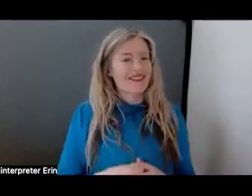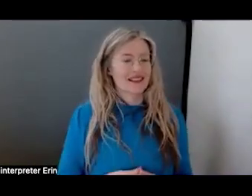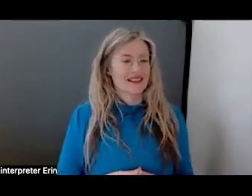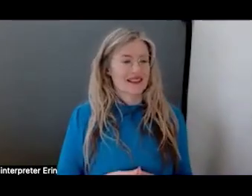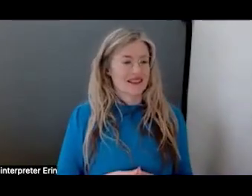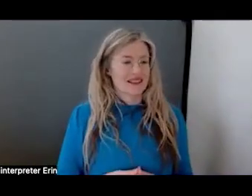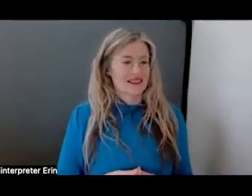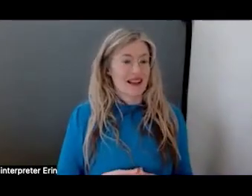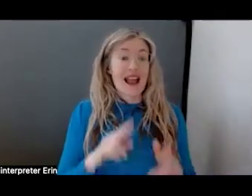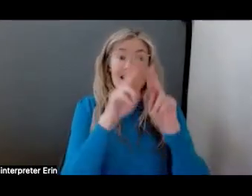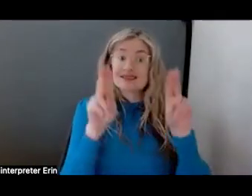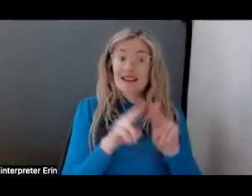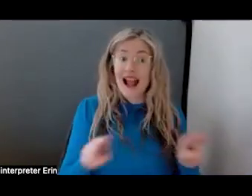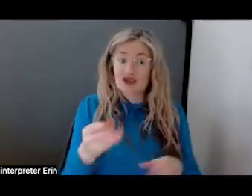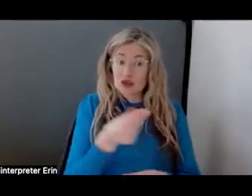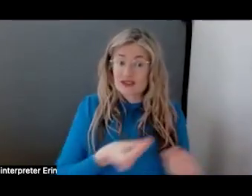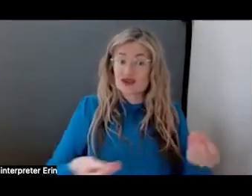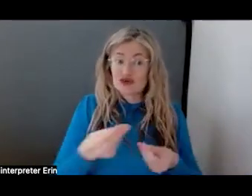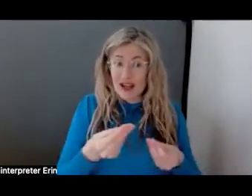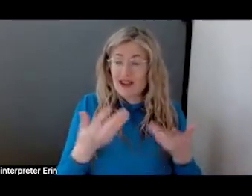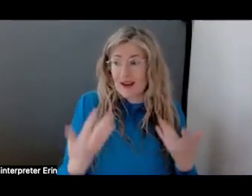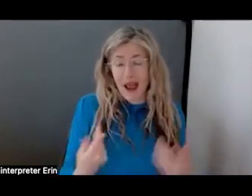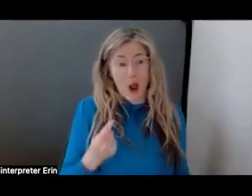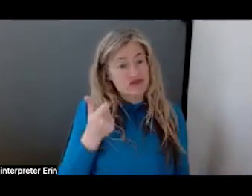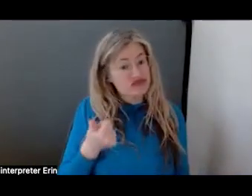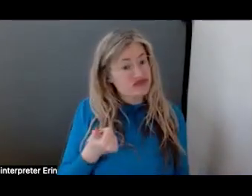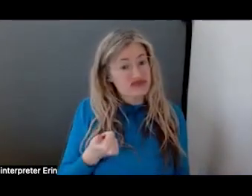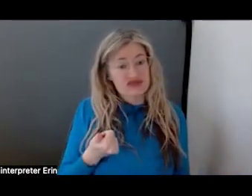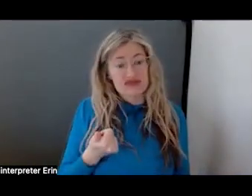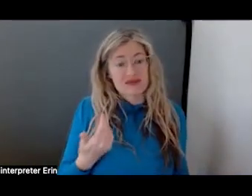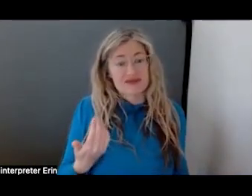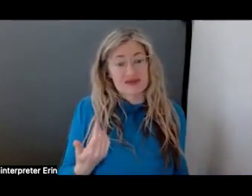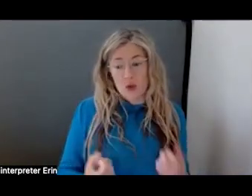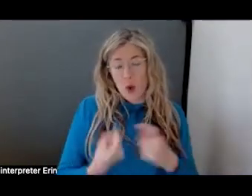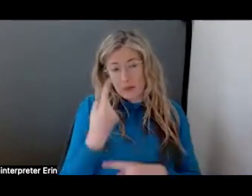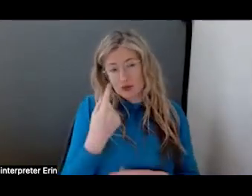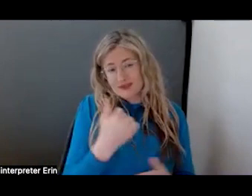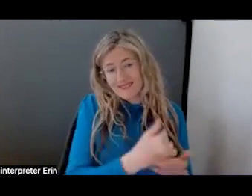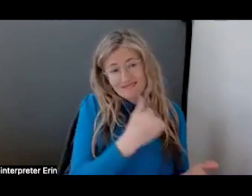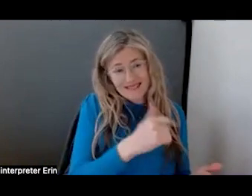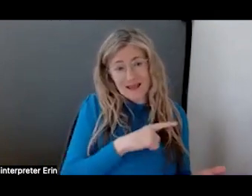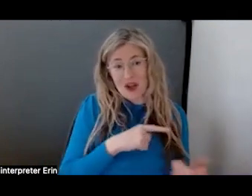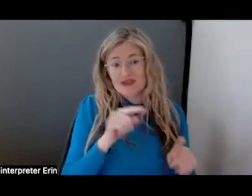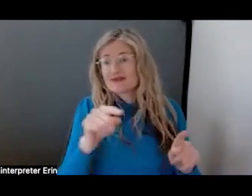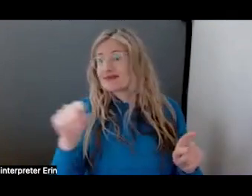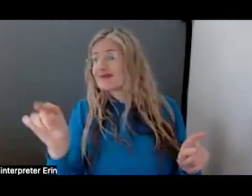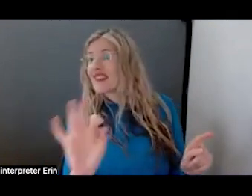places for international exchange are also becoming. So that's been a fantastic part of it.